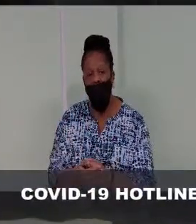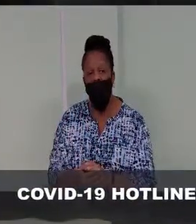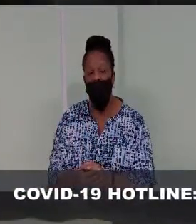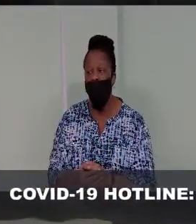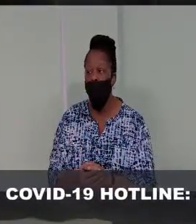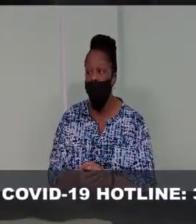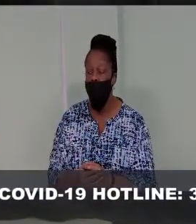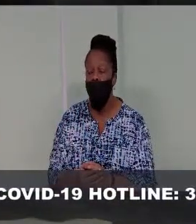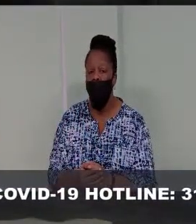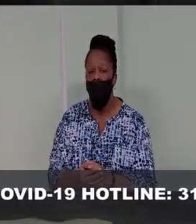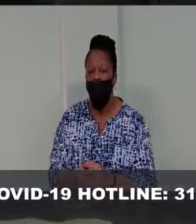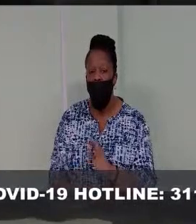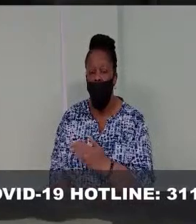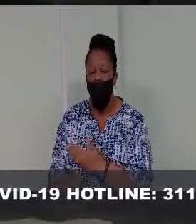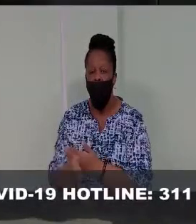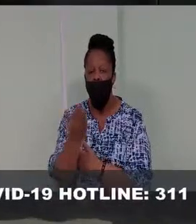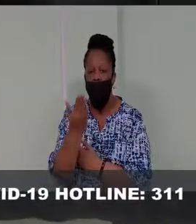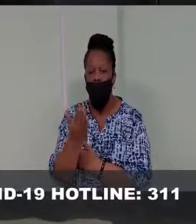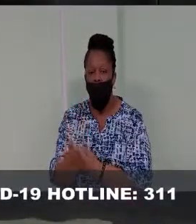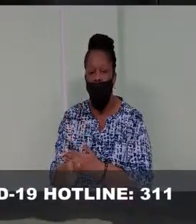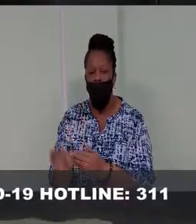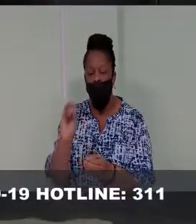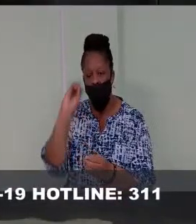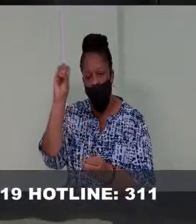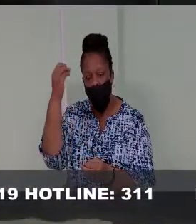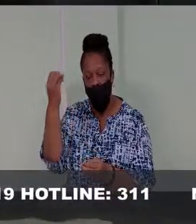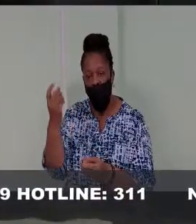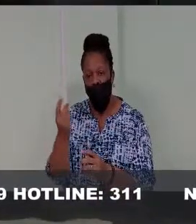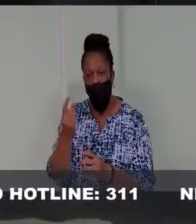Sunrise tomorrow morning will be at 6:05 a.m.